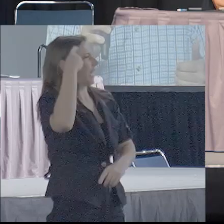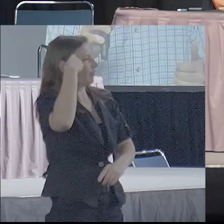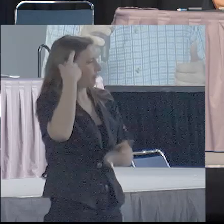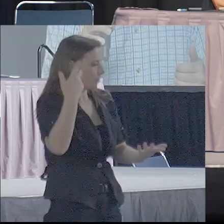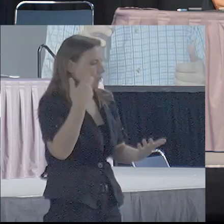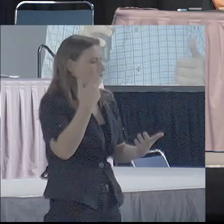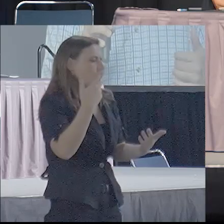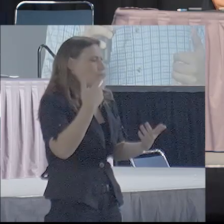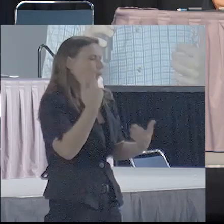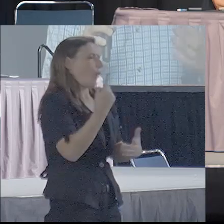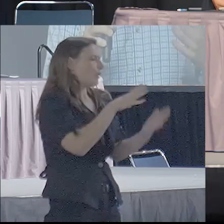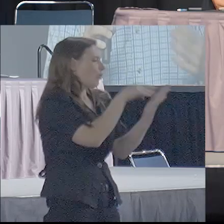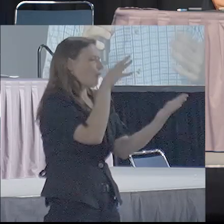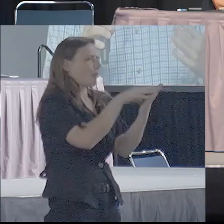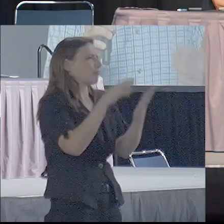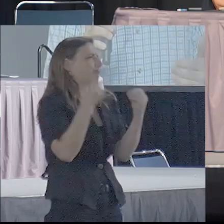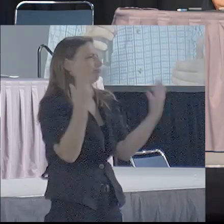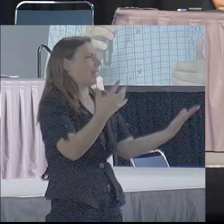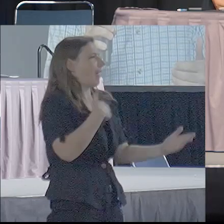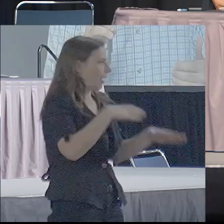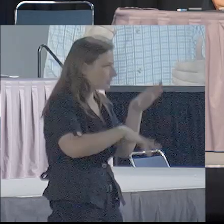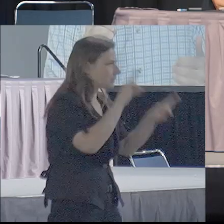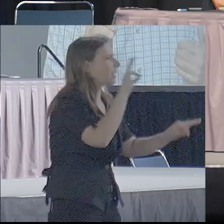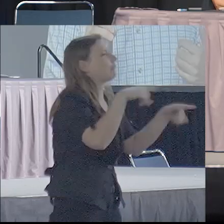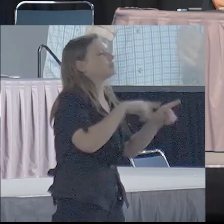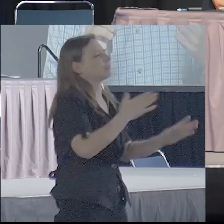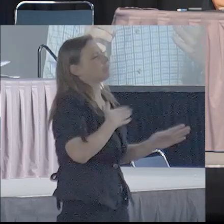learning experience. And I've discovered in my career,